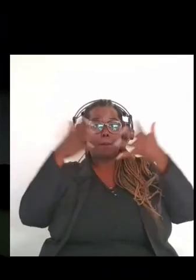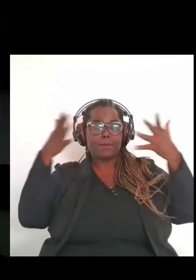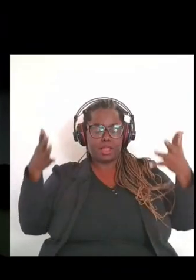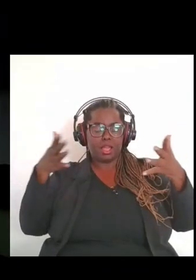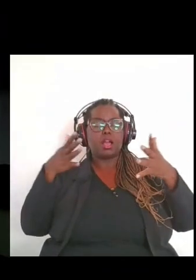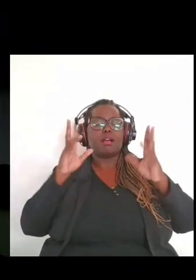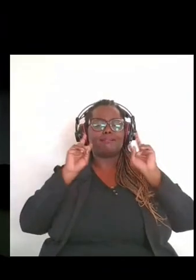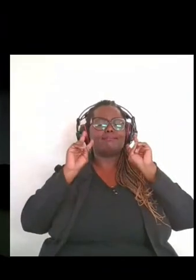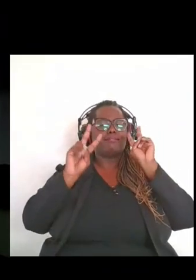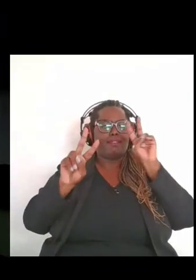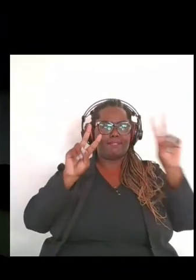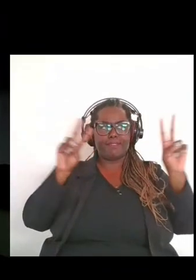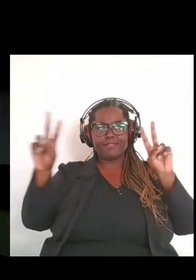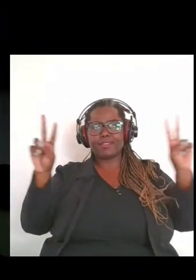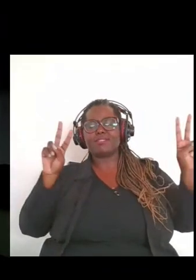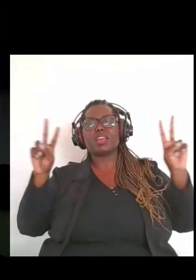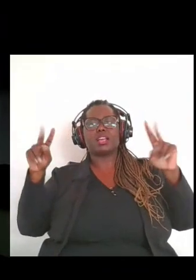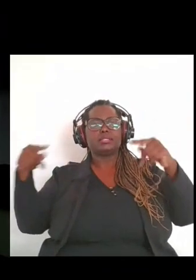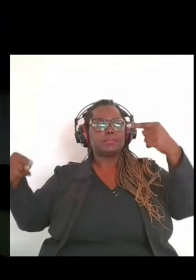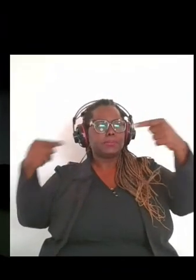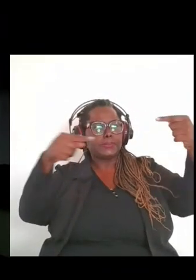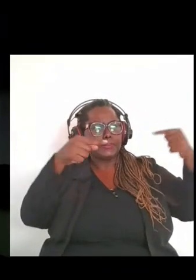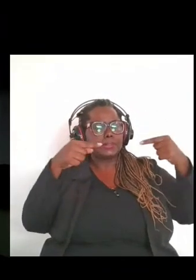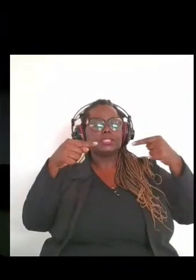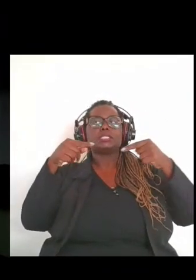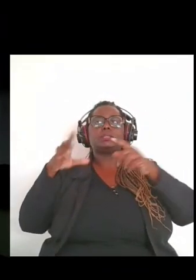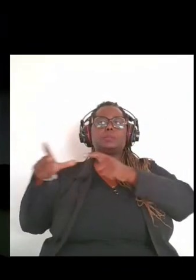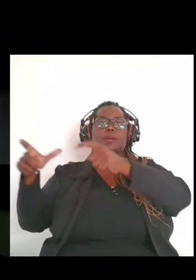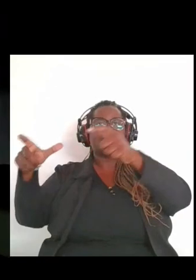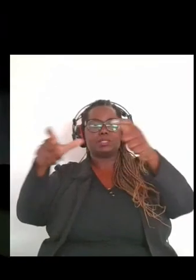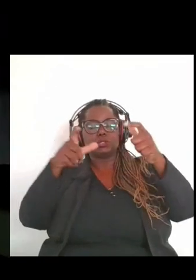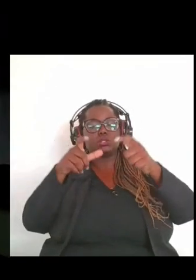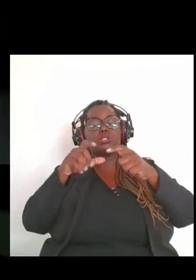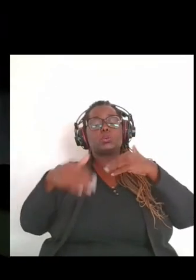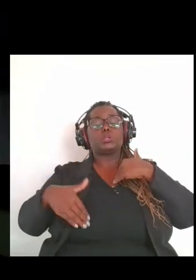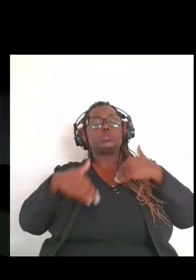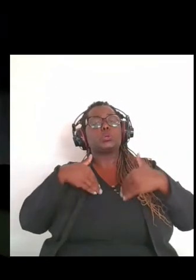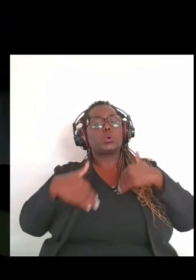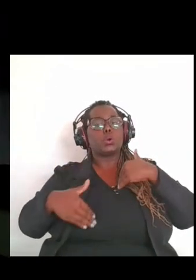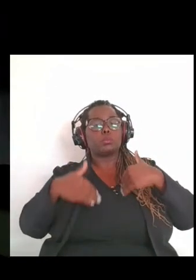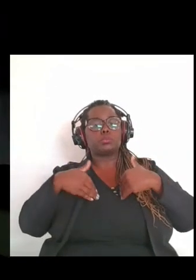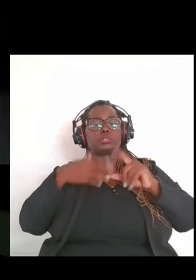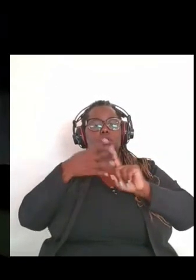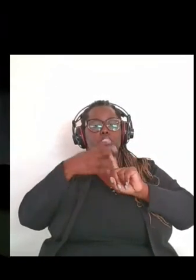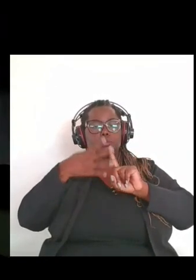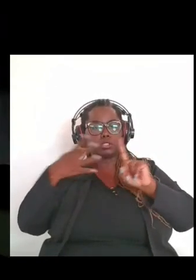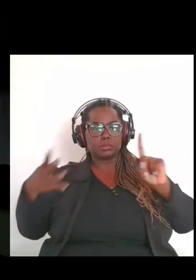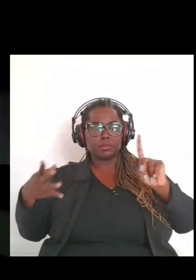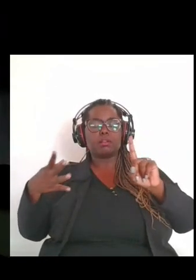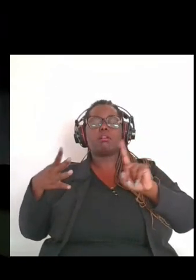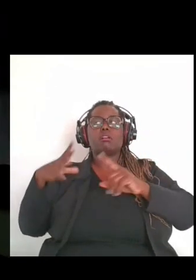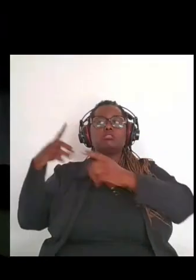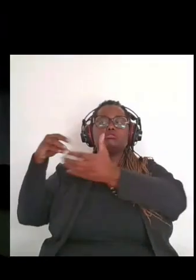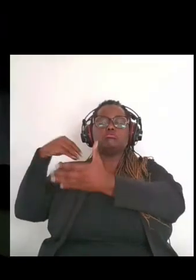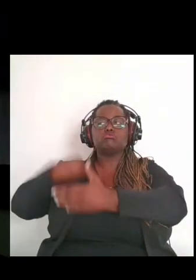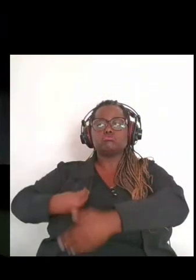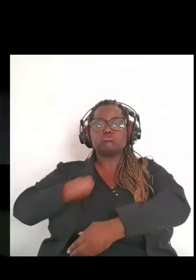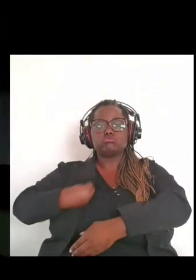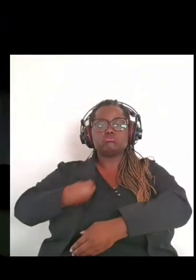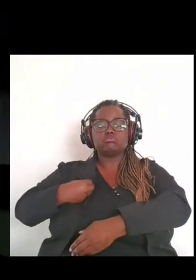and public squares we can see the impact of those Concepts in these spaces